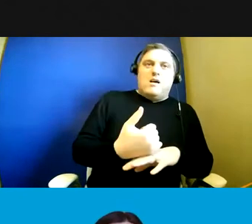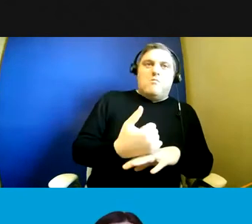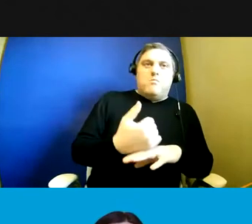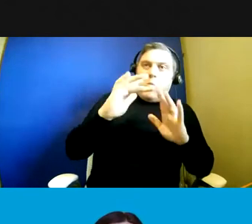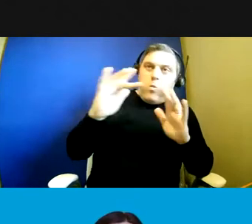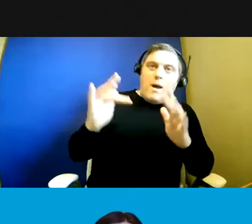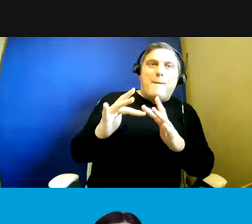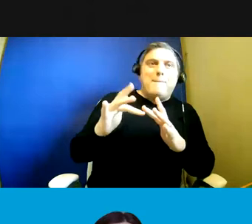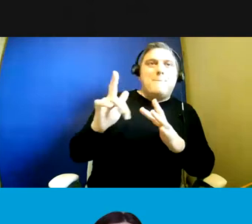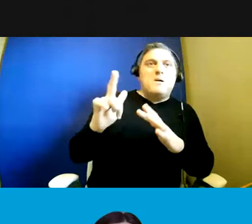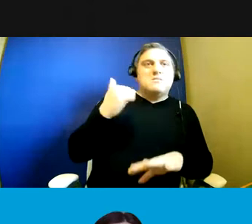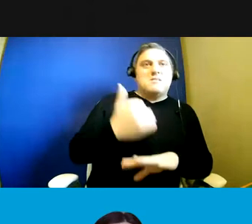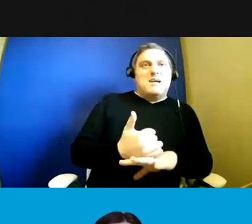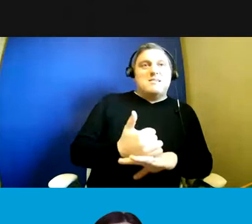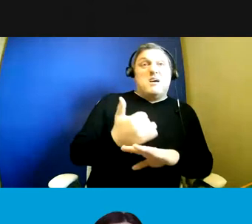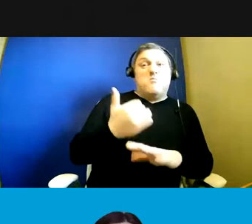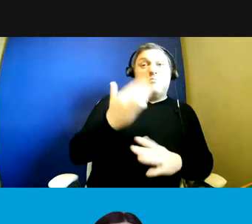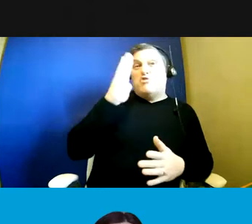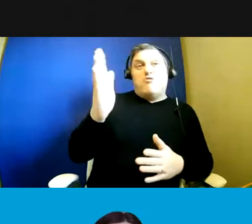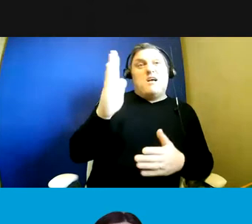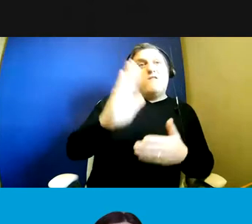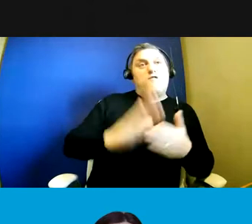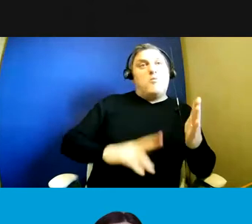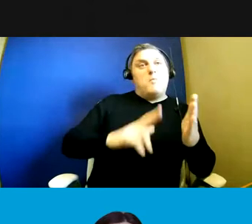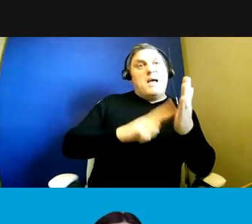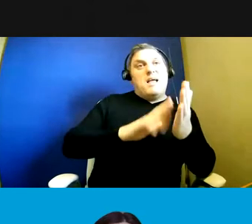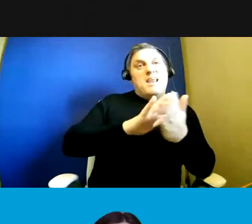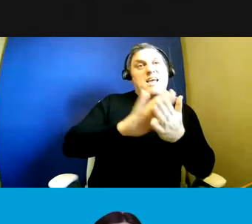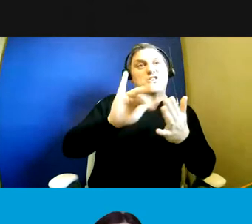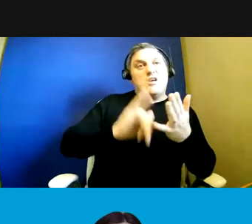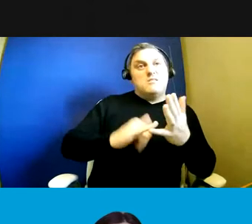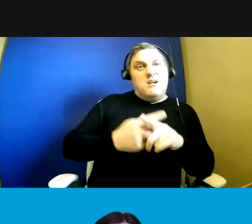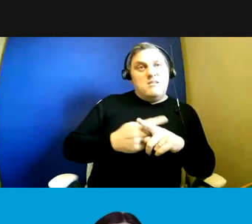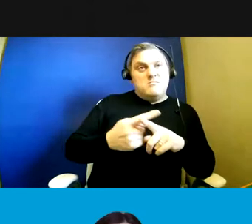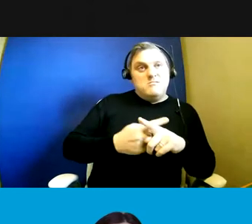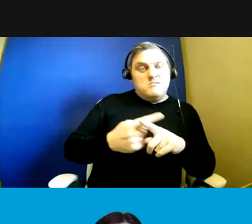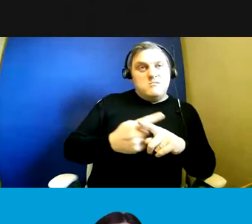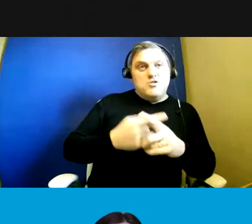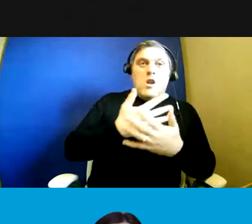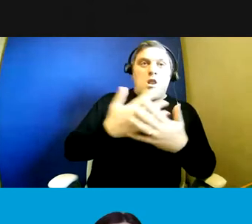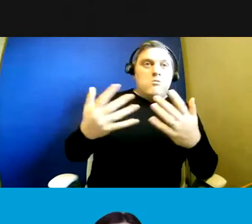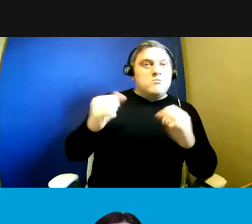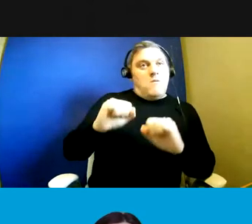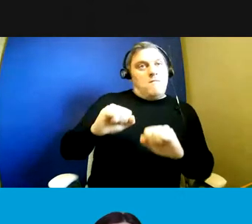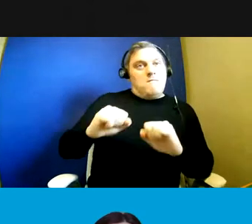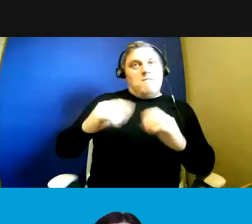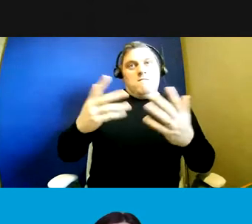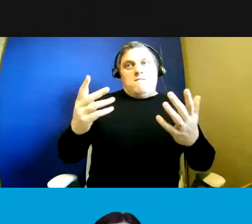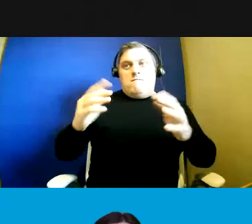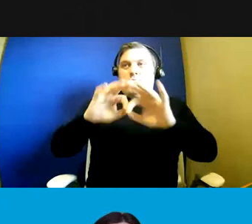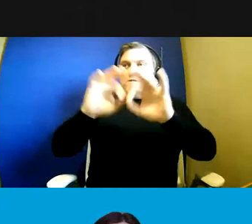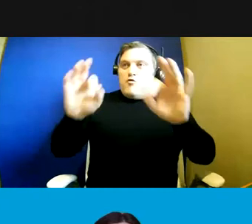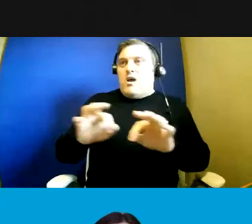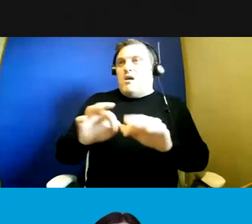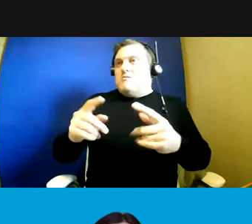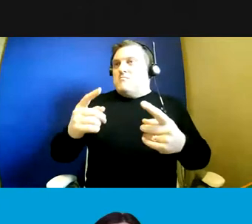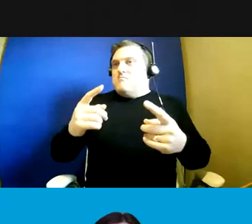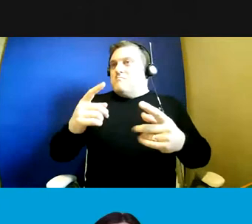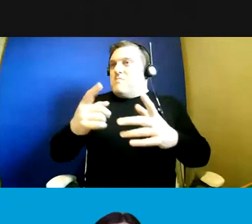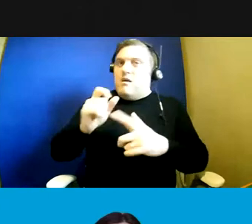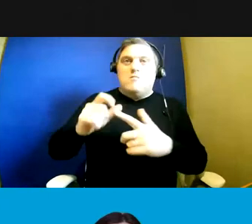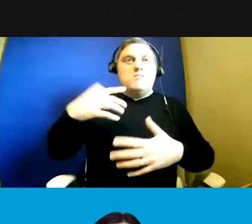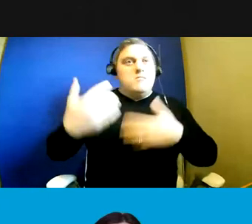website, has been directly from NHSE. So a lot of the framework and the ask to get it up and